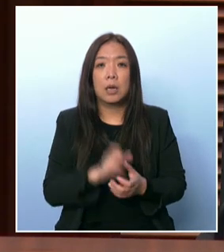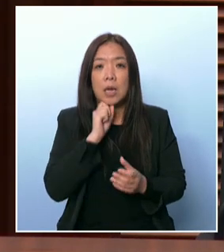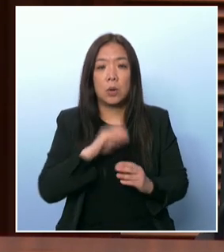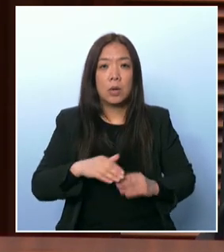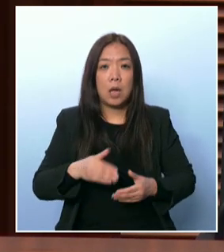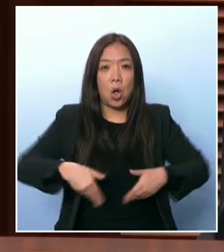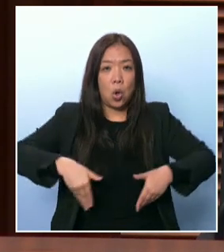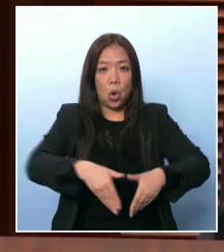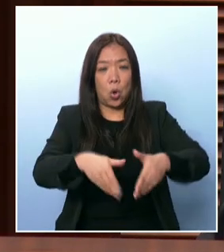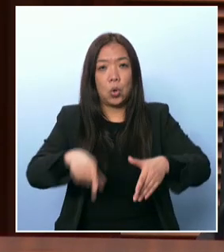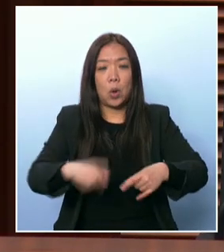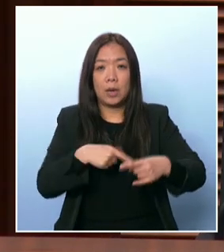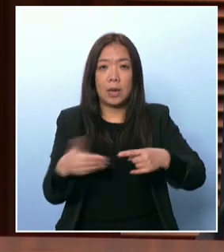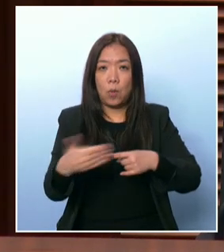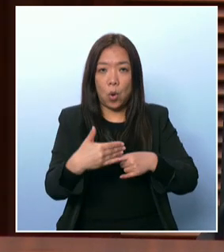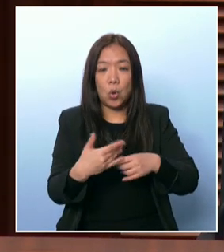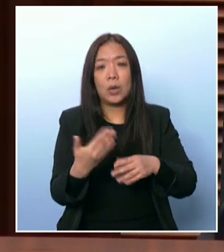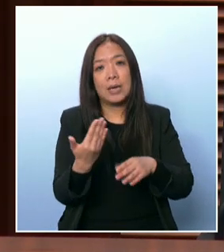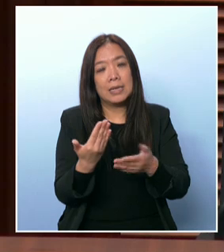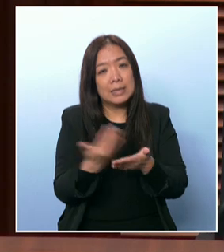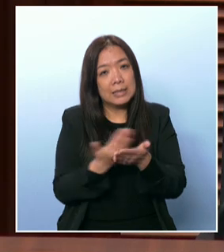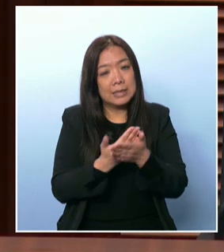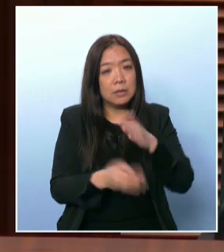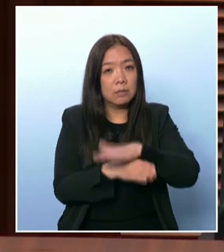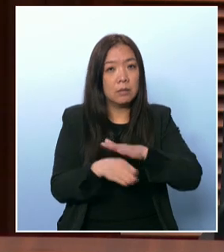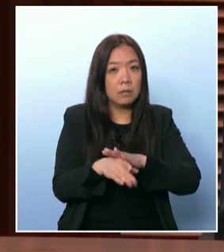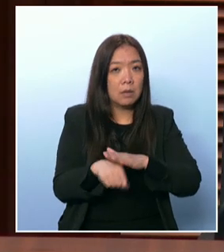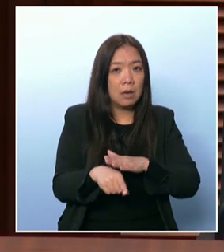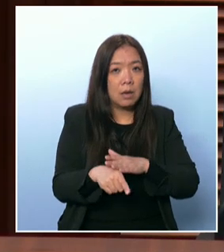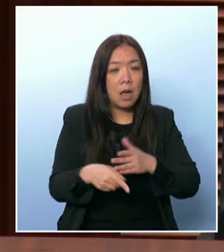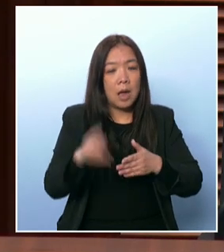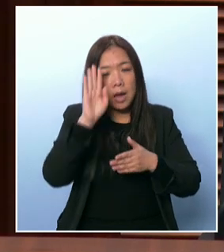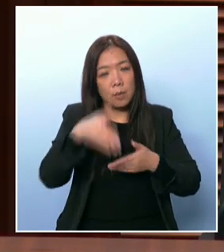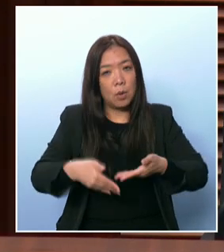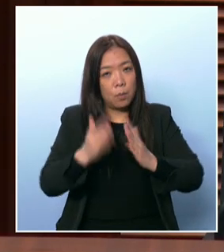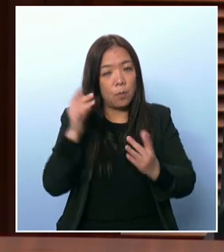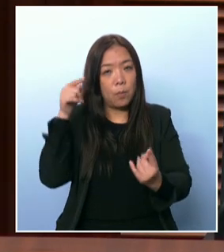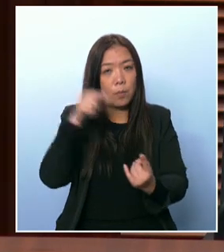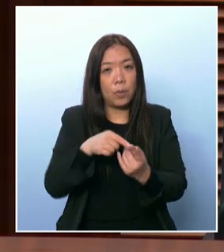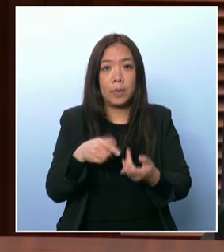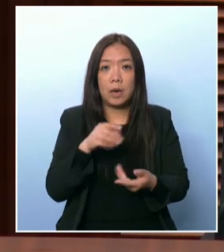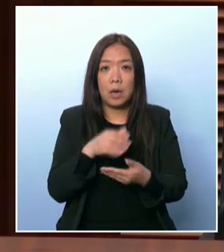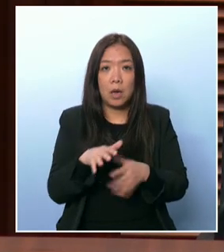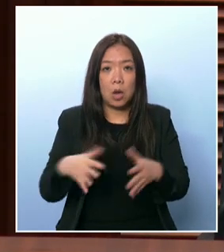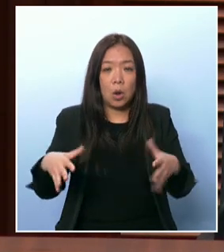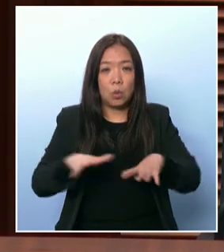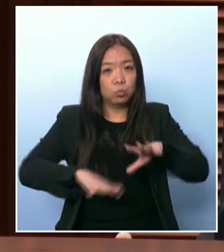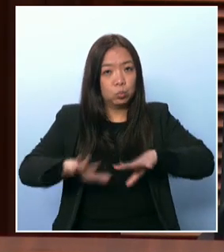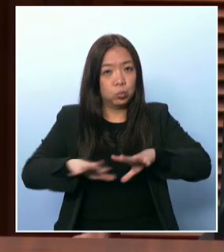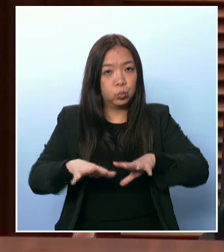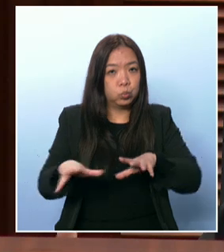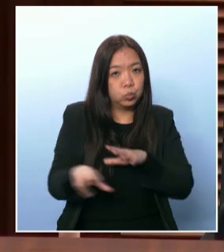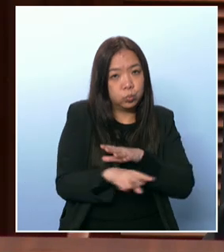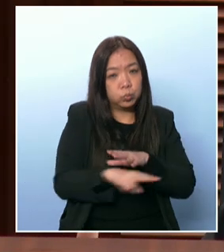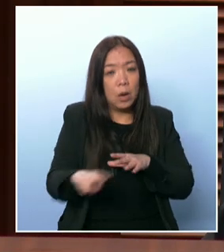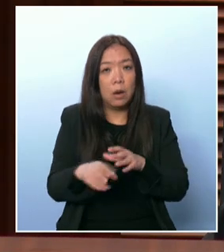technology transfer office would transfer and commercialize the technologies. Now, the idea of the